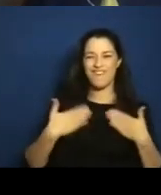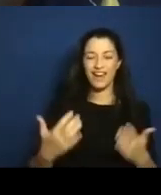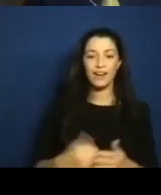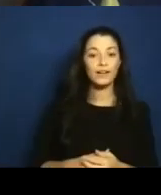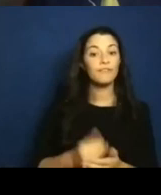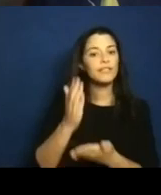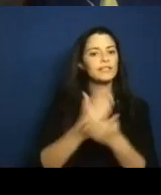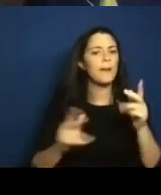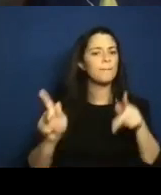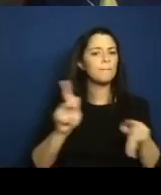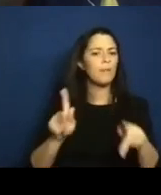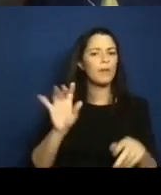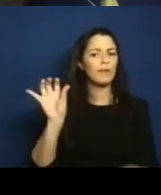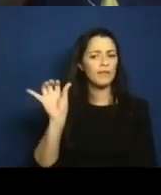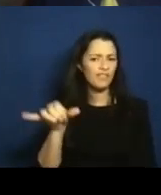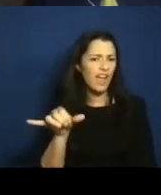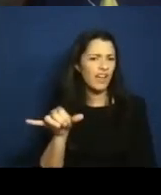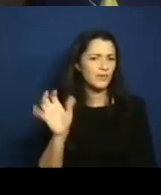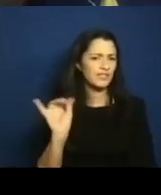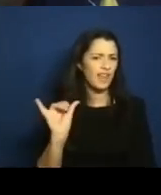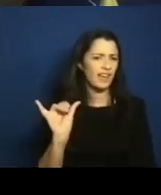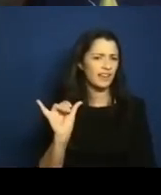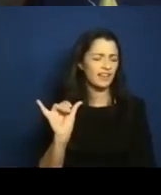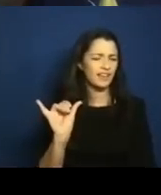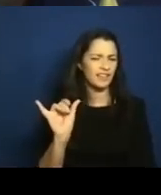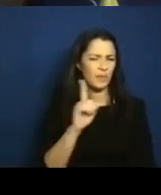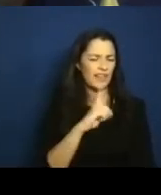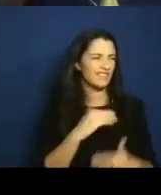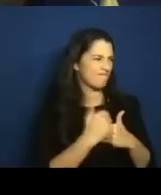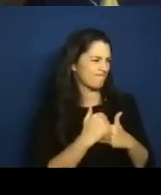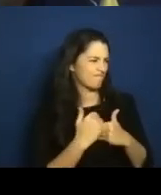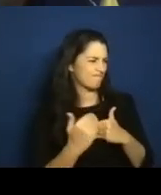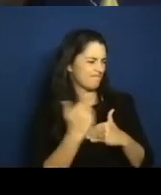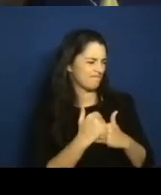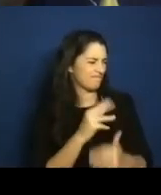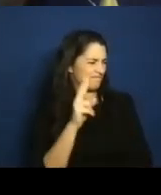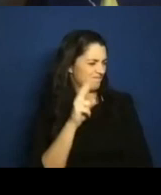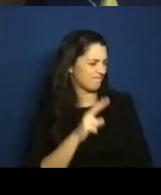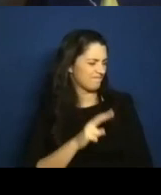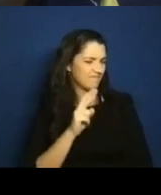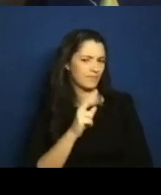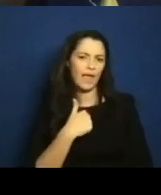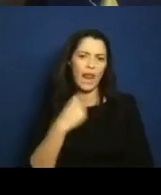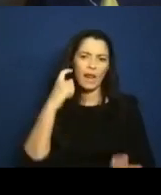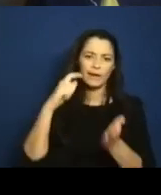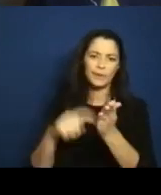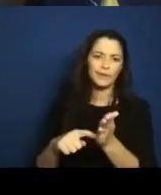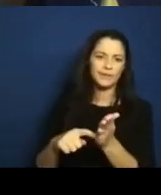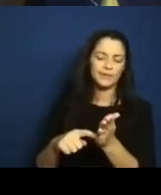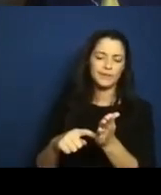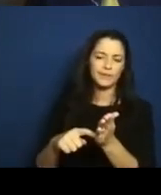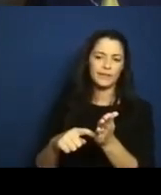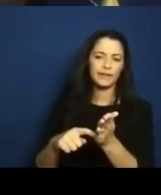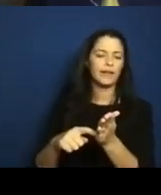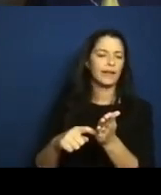people, it's like that bothered them, and I could tell, to the point to where at a certain point